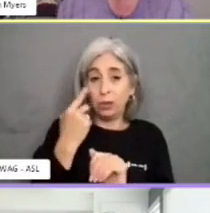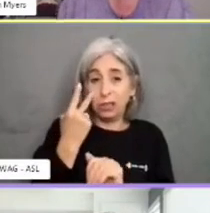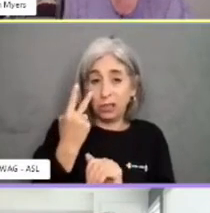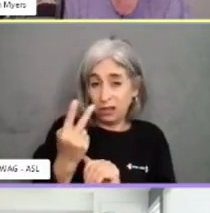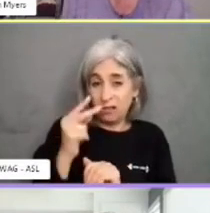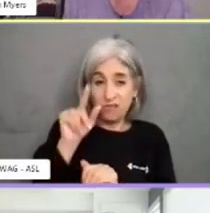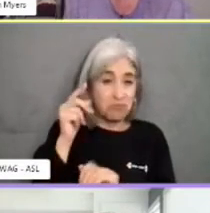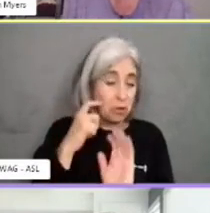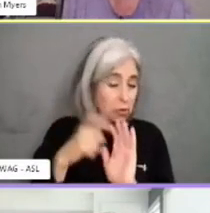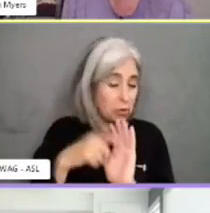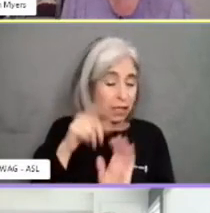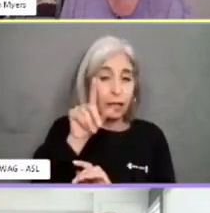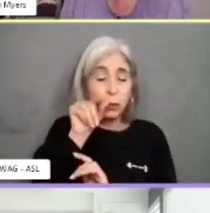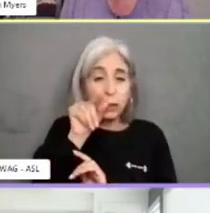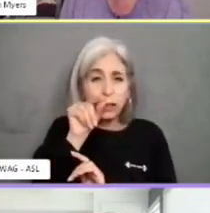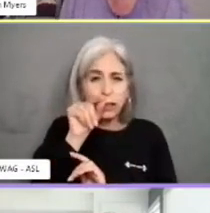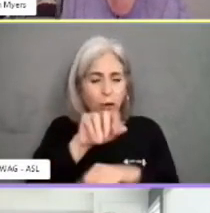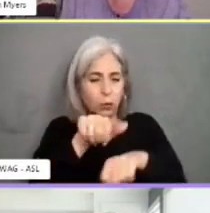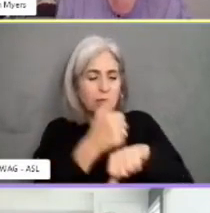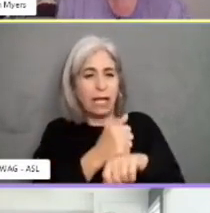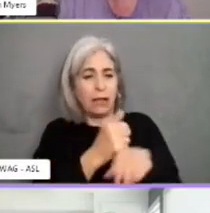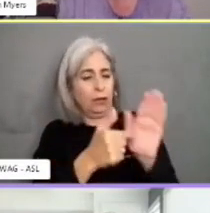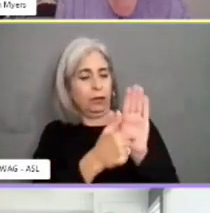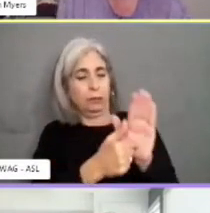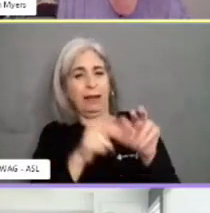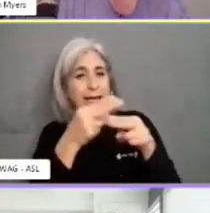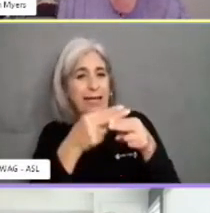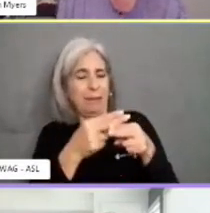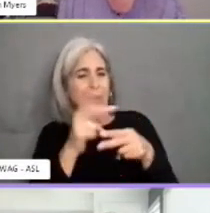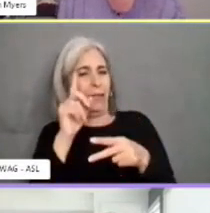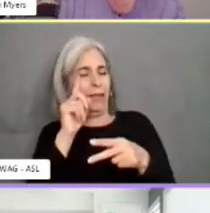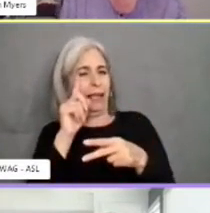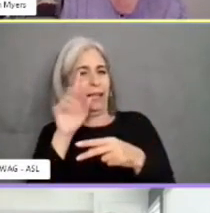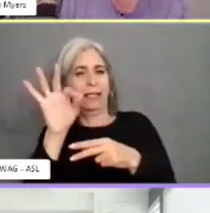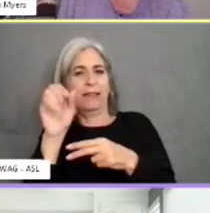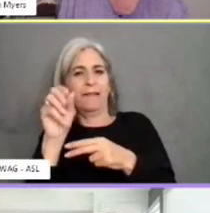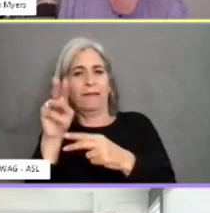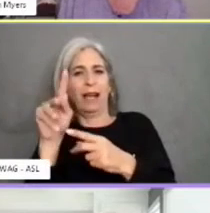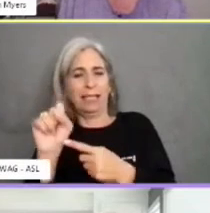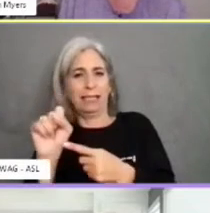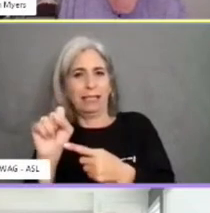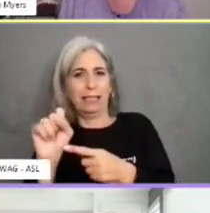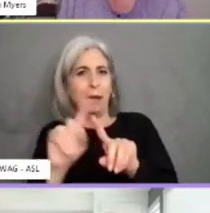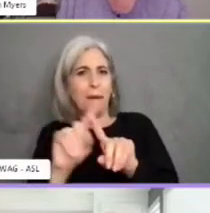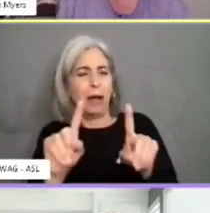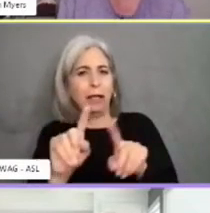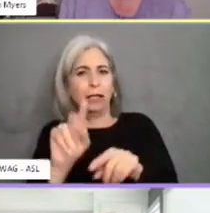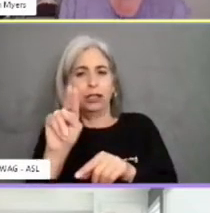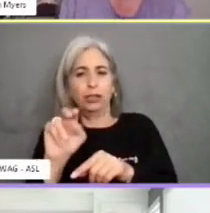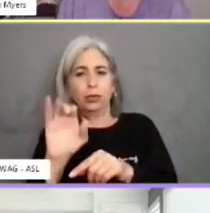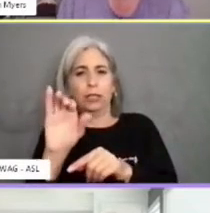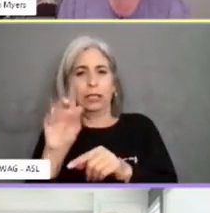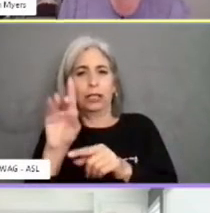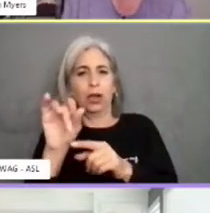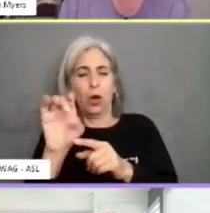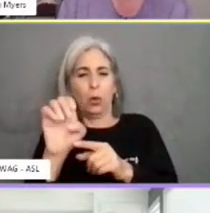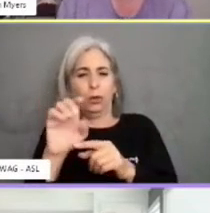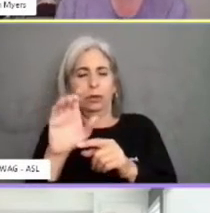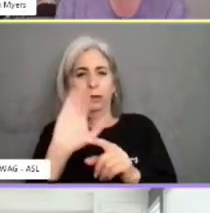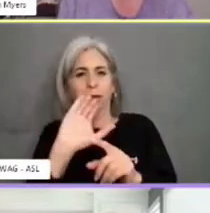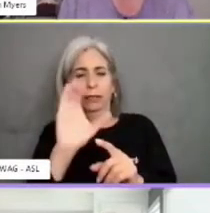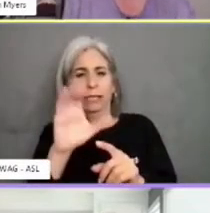is that people will set their display names to what they think is fonts, but it's really Unicode characters that look like